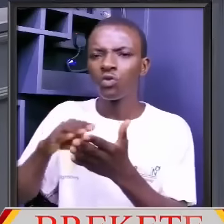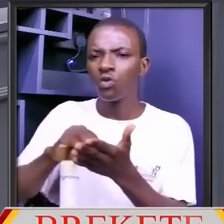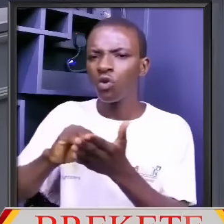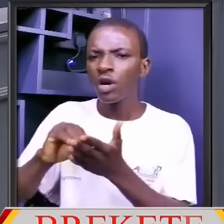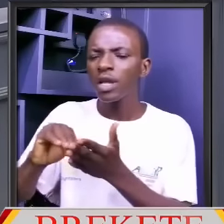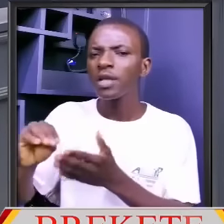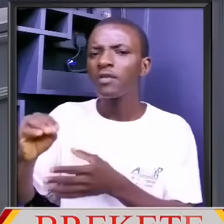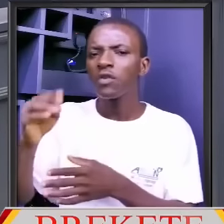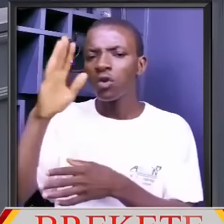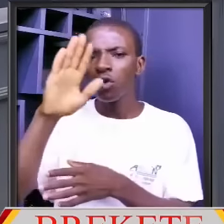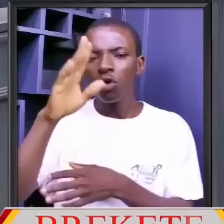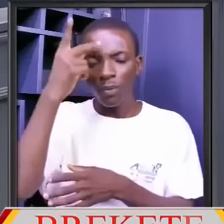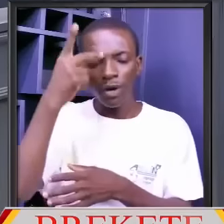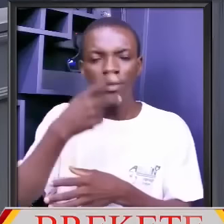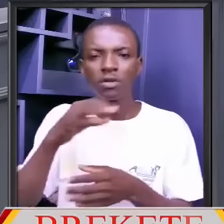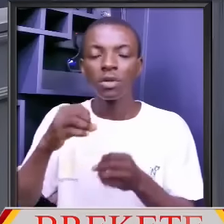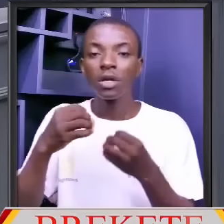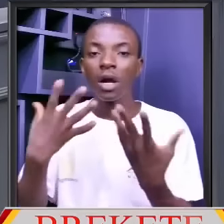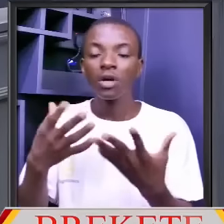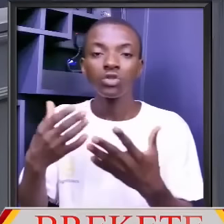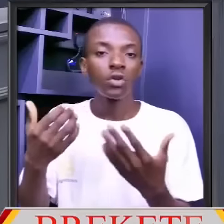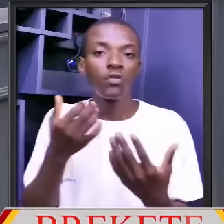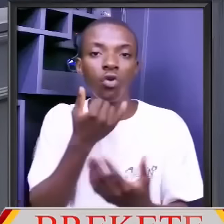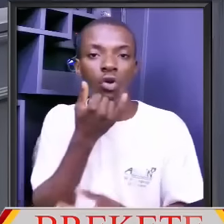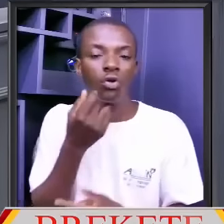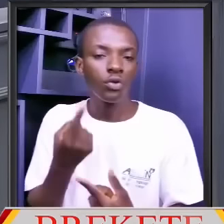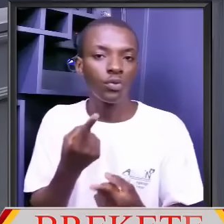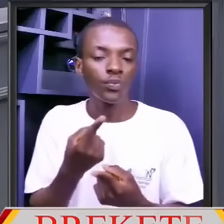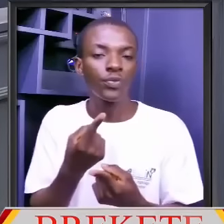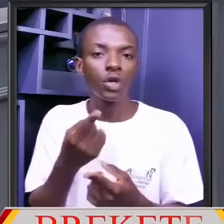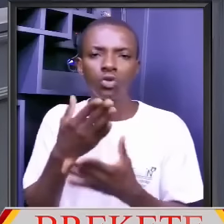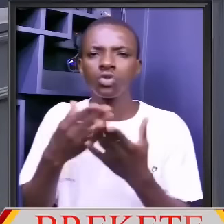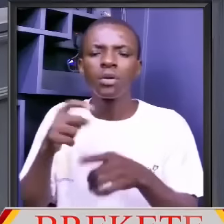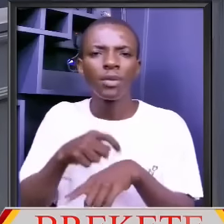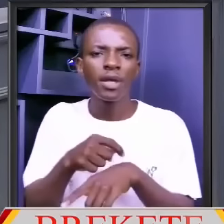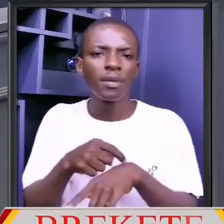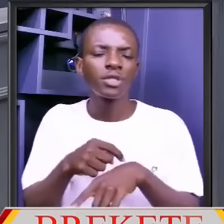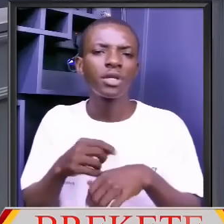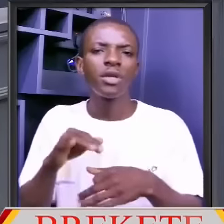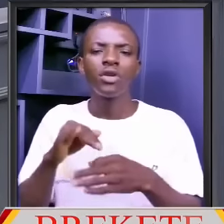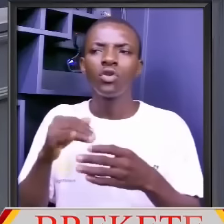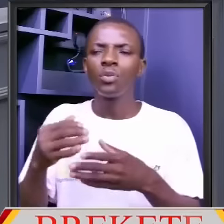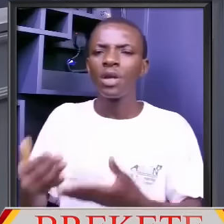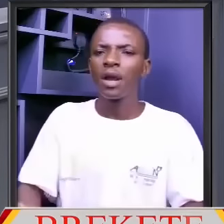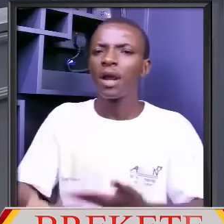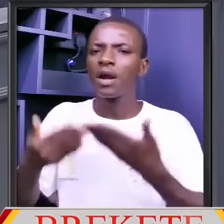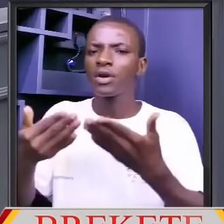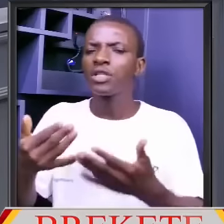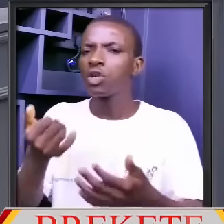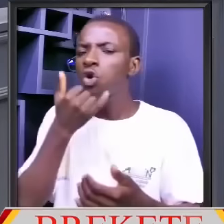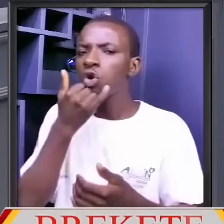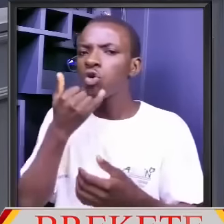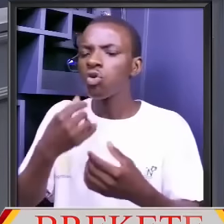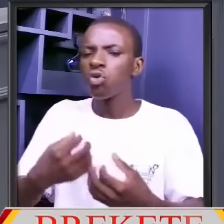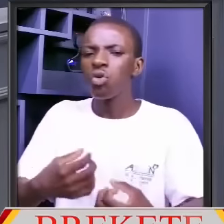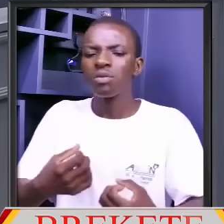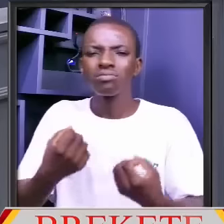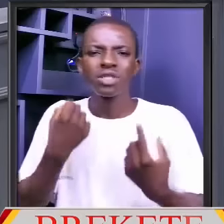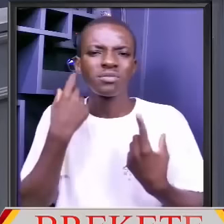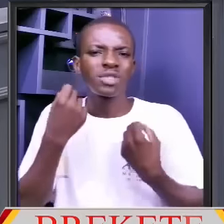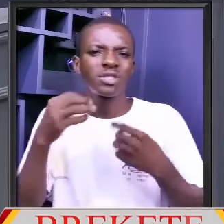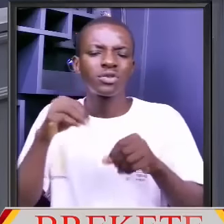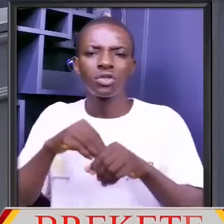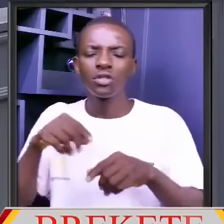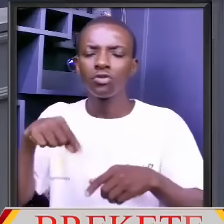no matter how much they have wronged you. Sometimes you will be carrying the wrong impression in